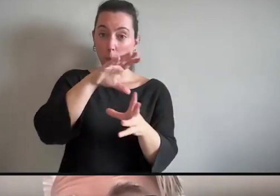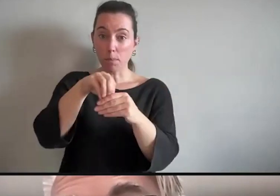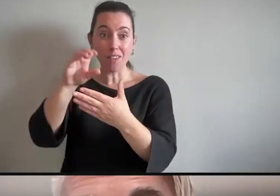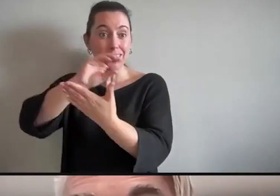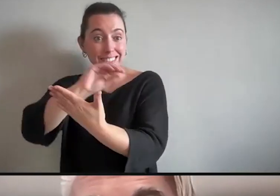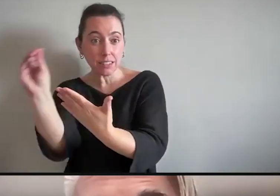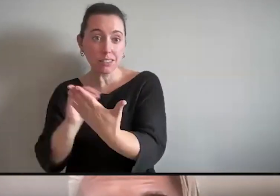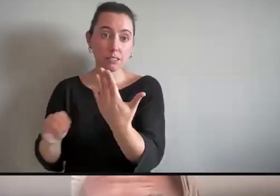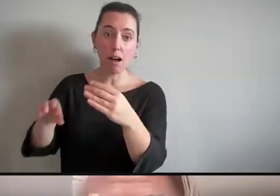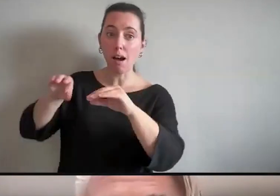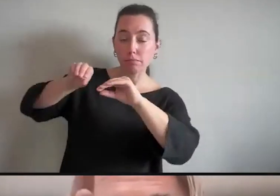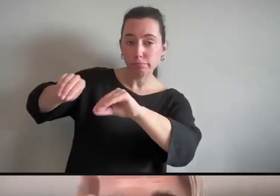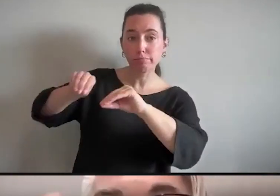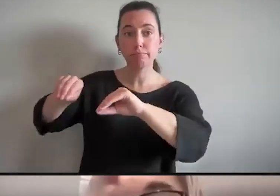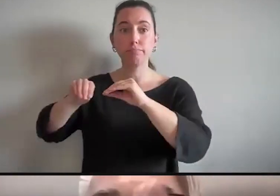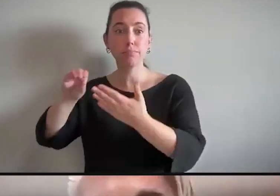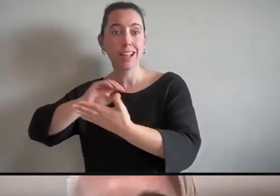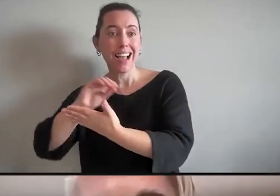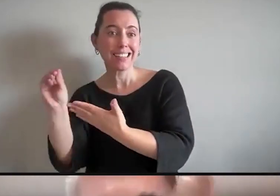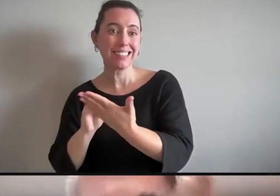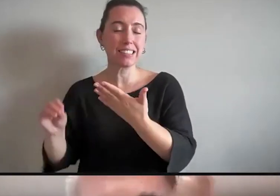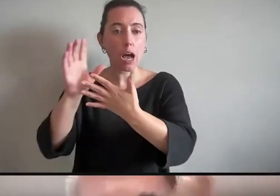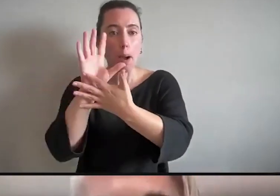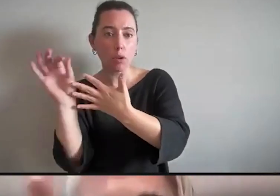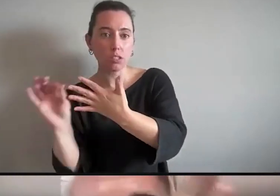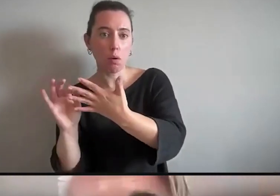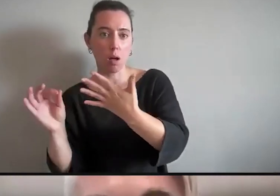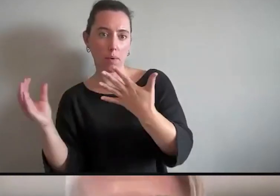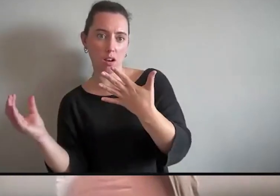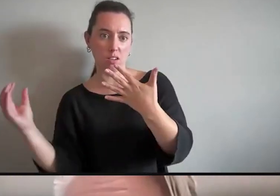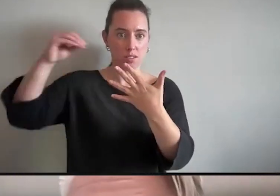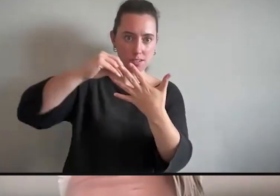So this is like pre-born accessible. This is like